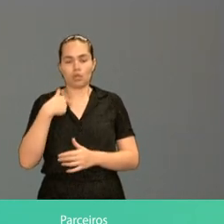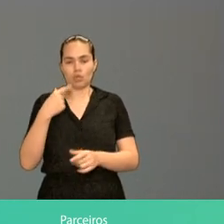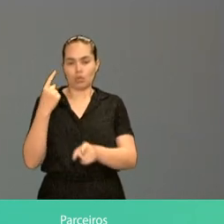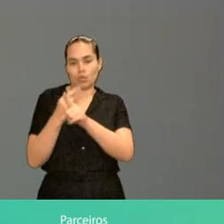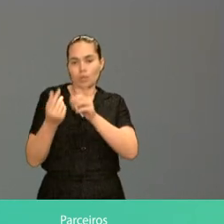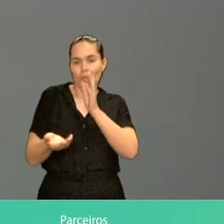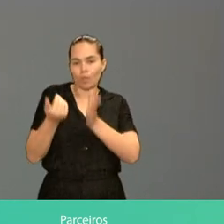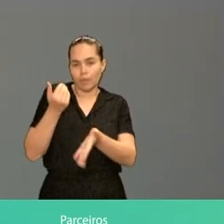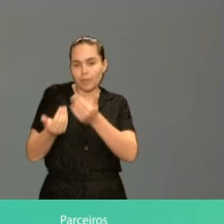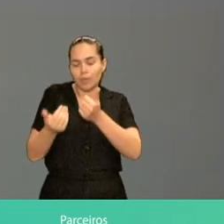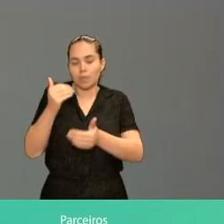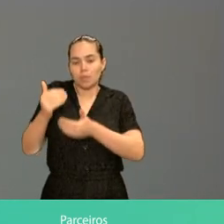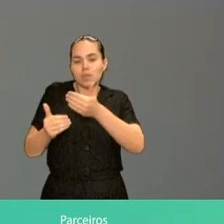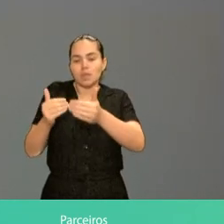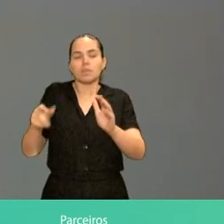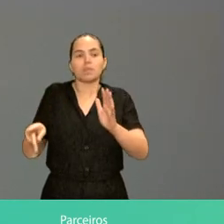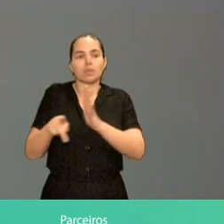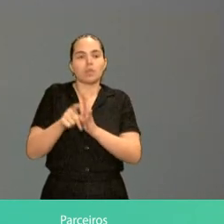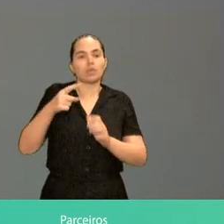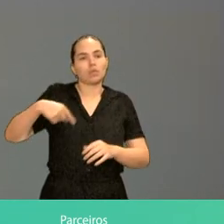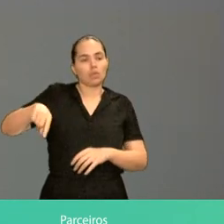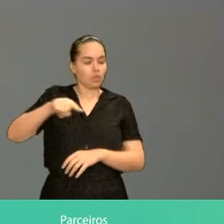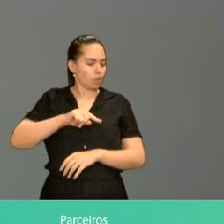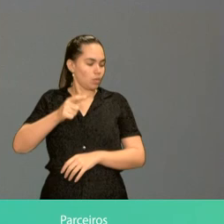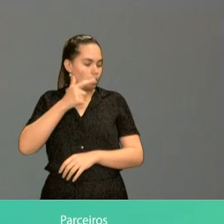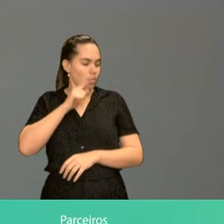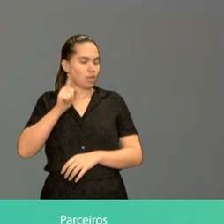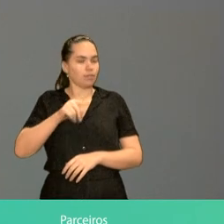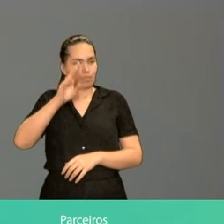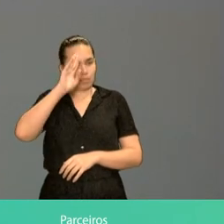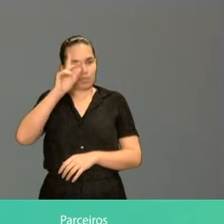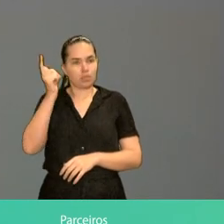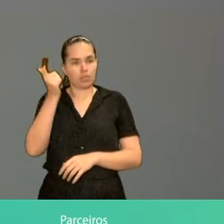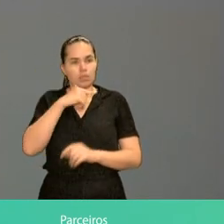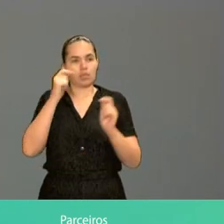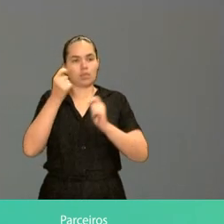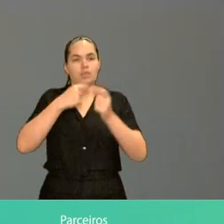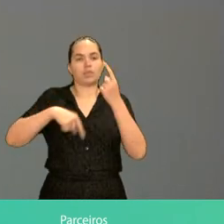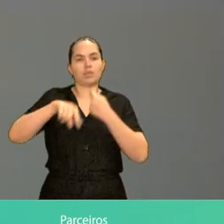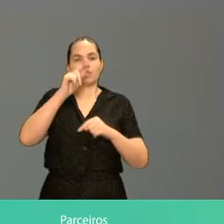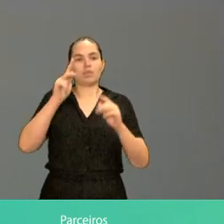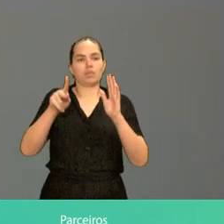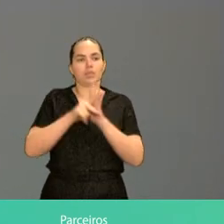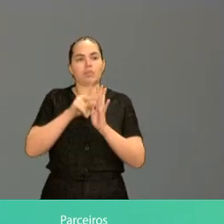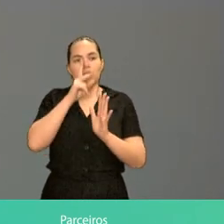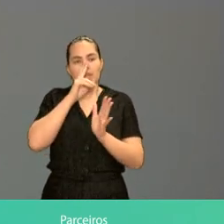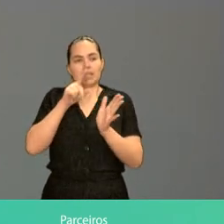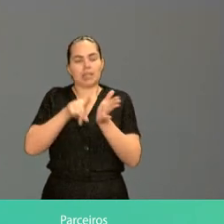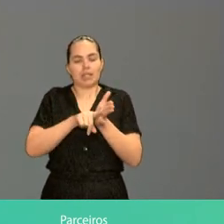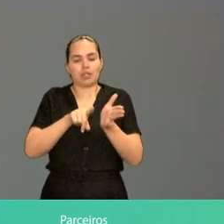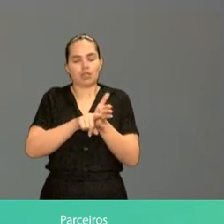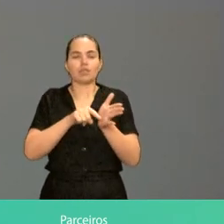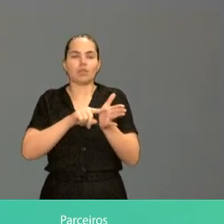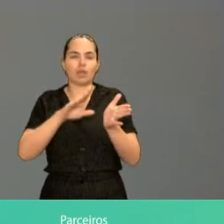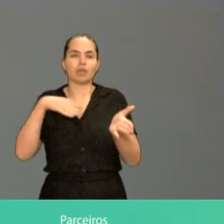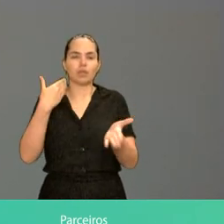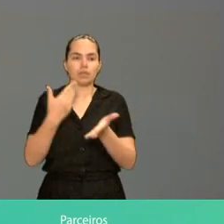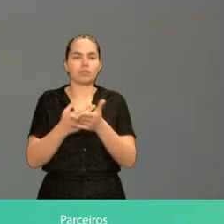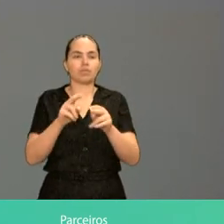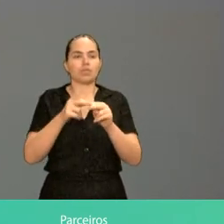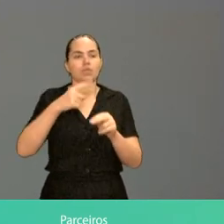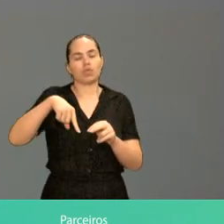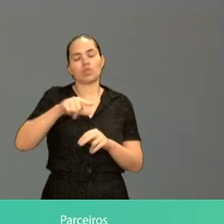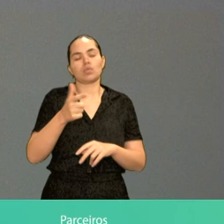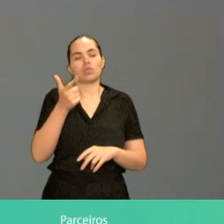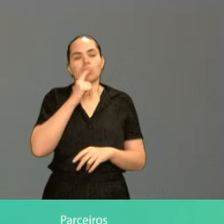CO2 is captured in the process, we need to capture this carbon with